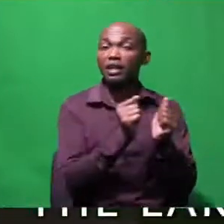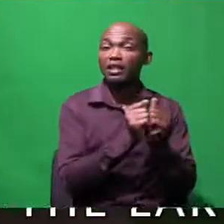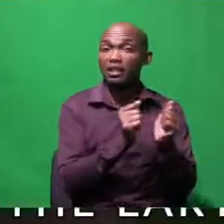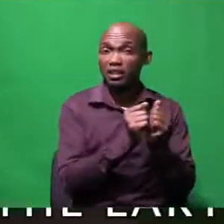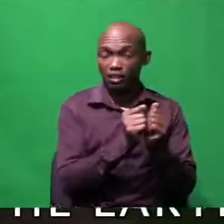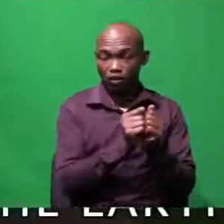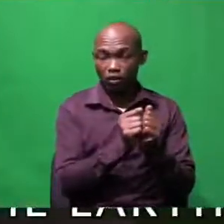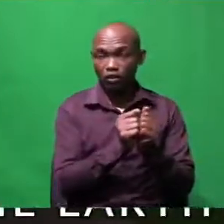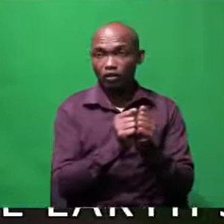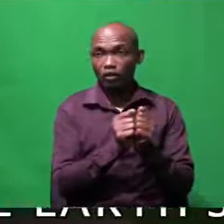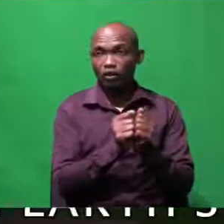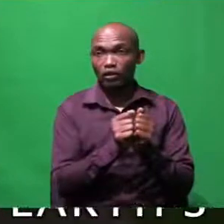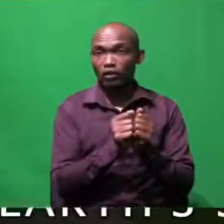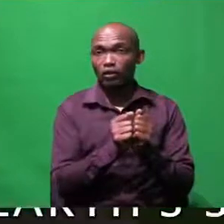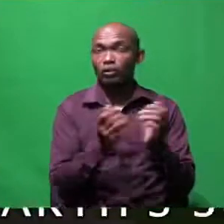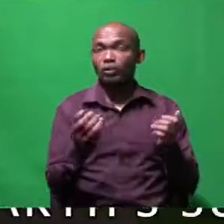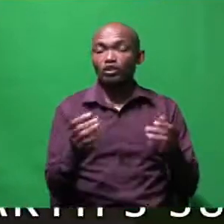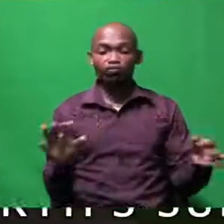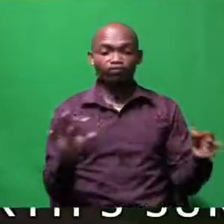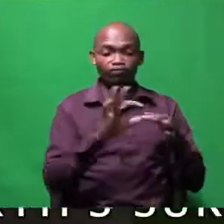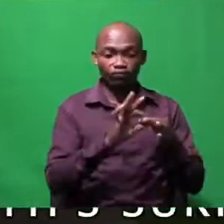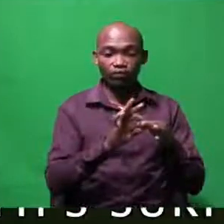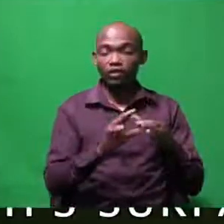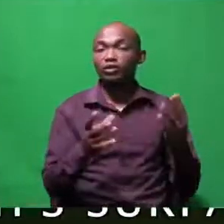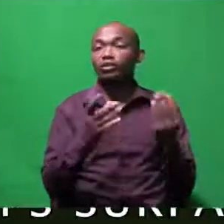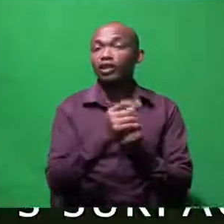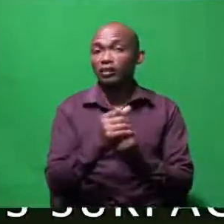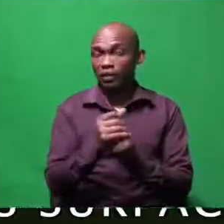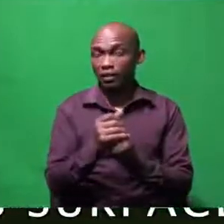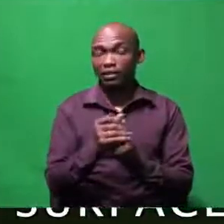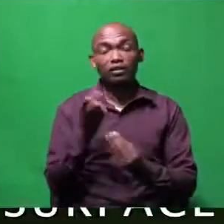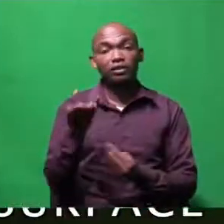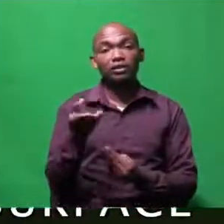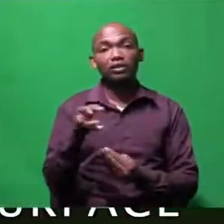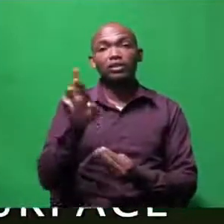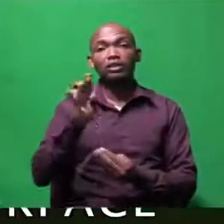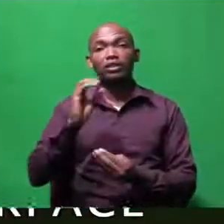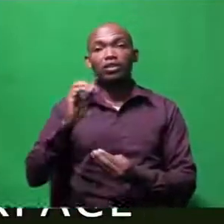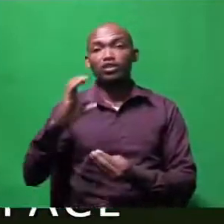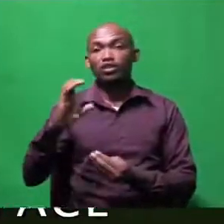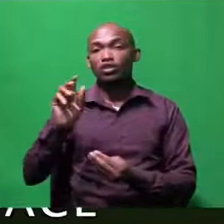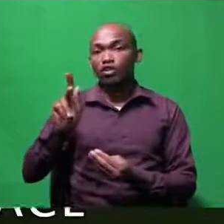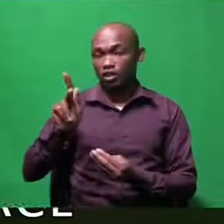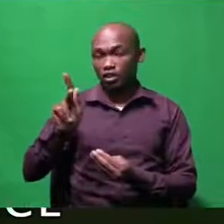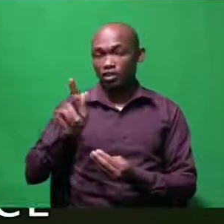making this to be accumulated together. So what is rock, my students?